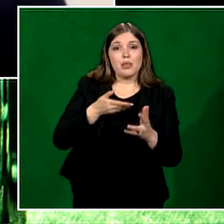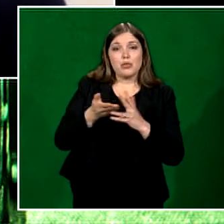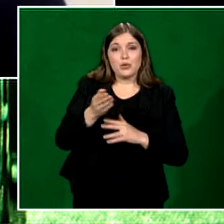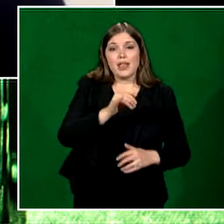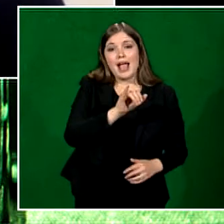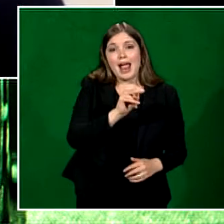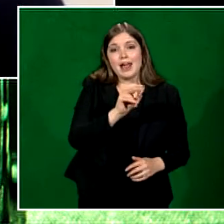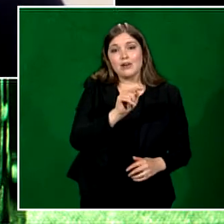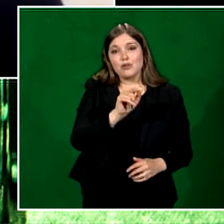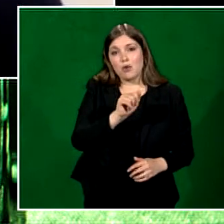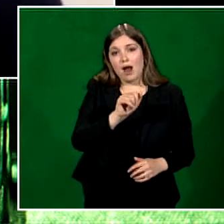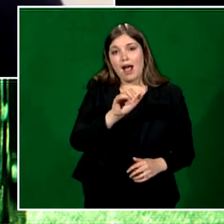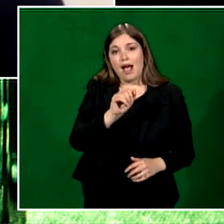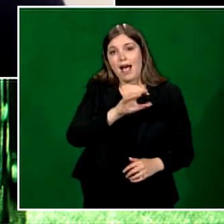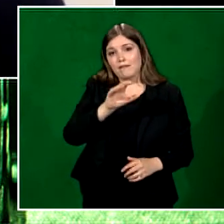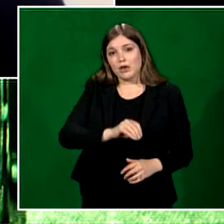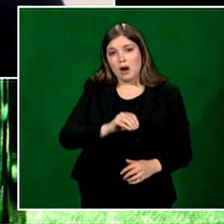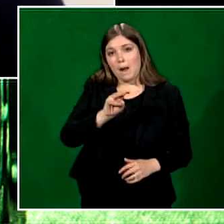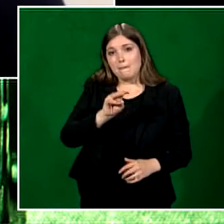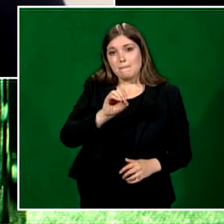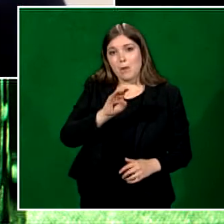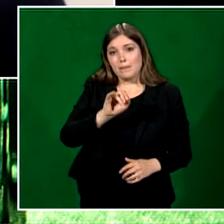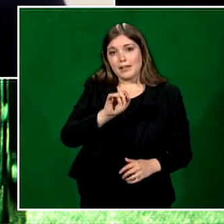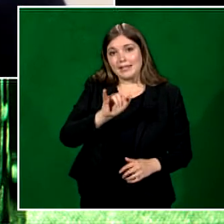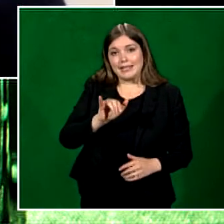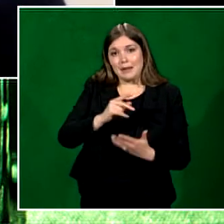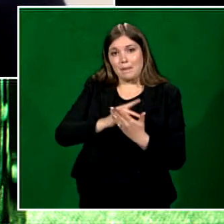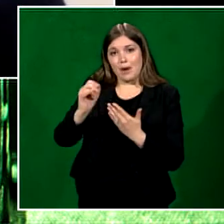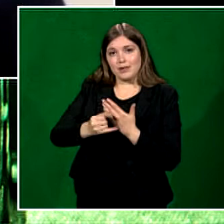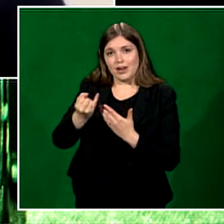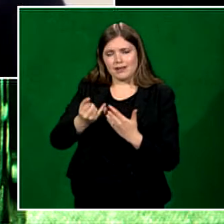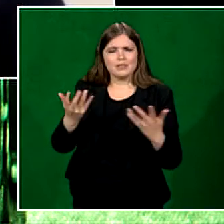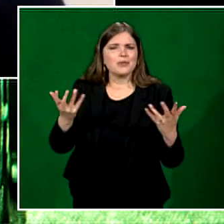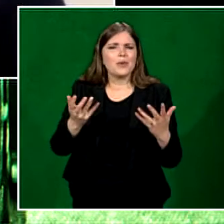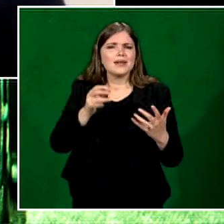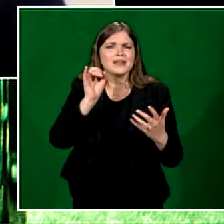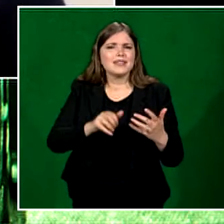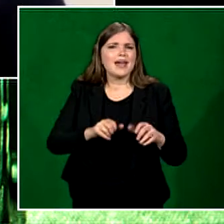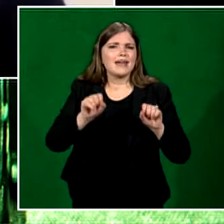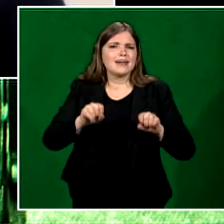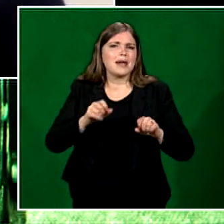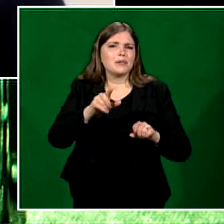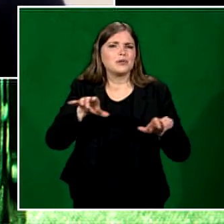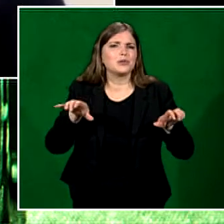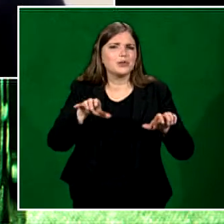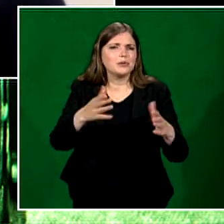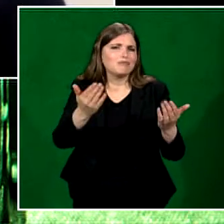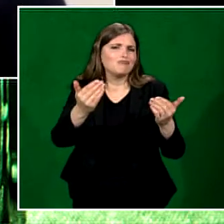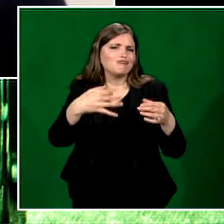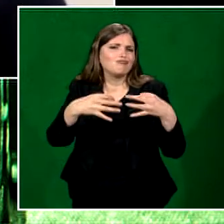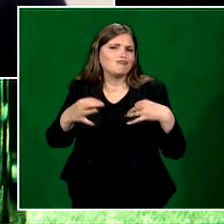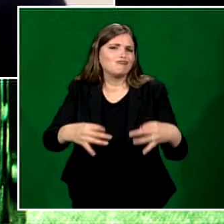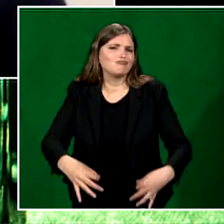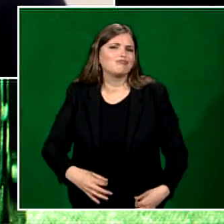Intra-Africa Mobility Project. What is that? What has that enabled you to do? Tell us all about it.